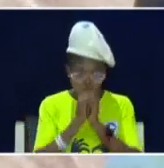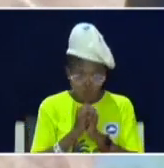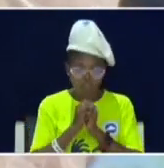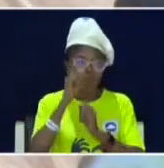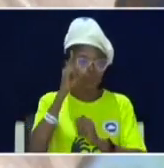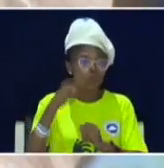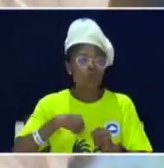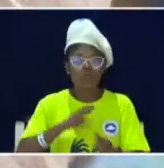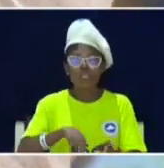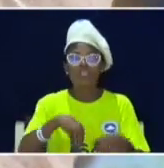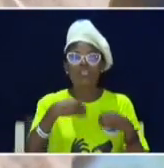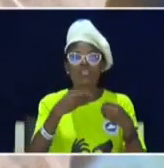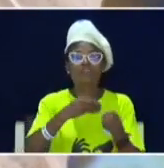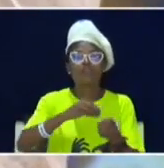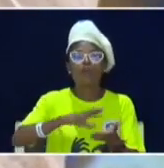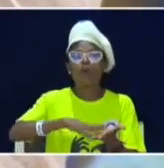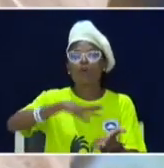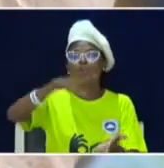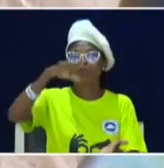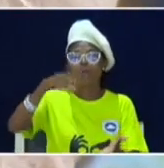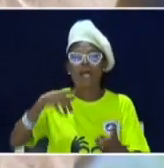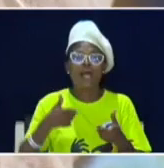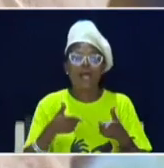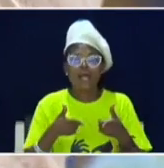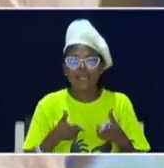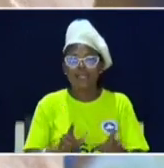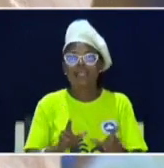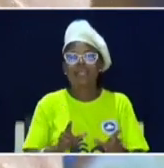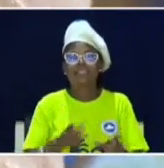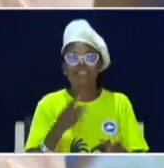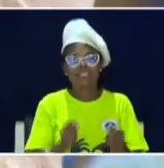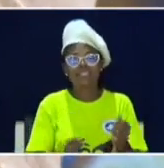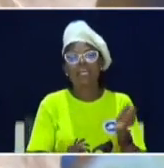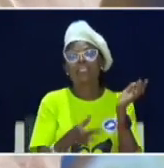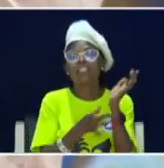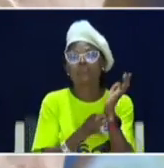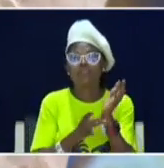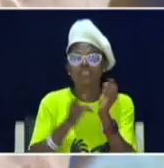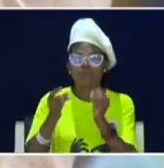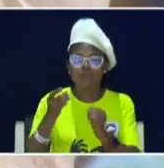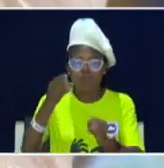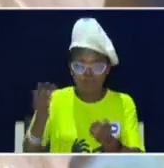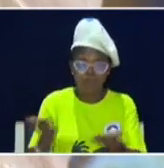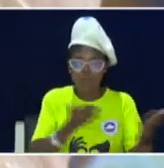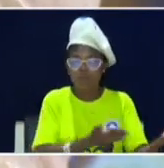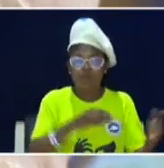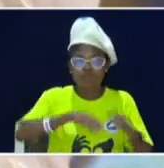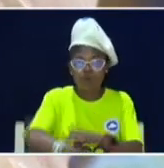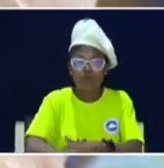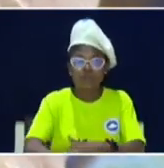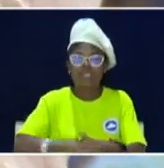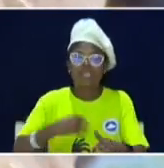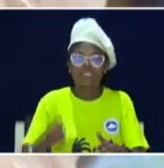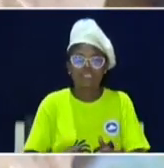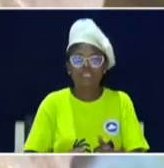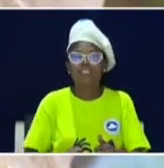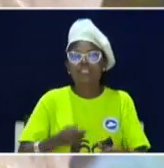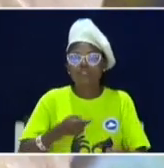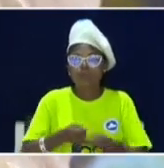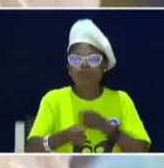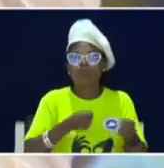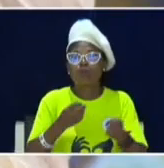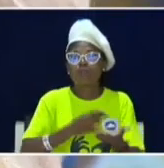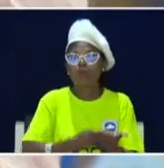in this time once again. Let the flesh be brought under the subjection of the Holy Spirit. And let Jesus be glorified. Thank